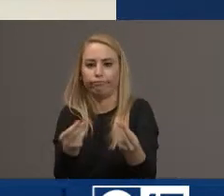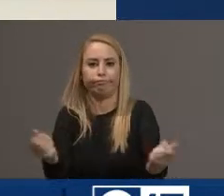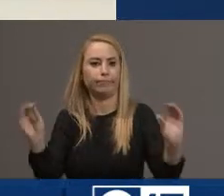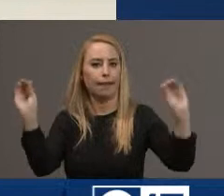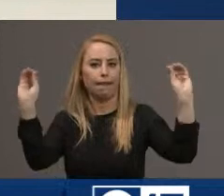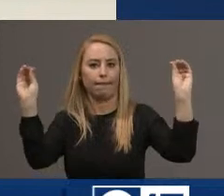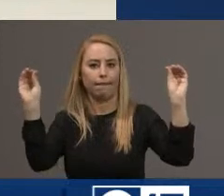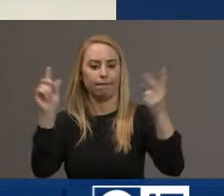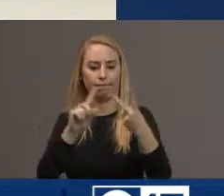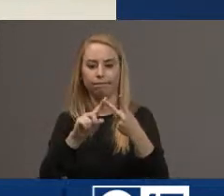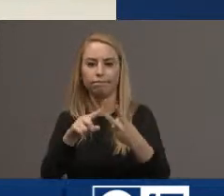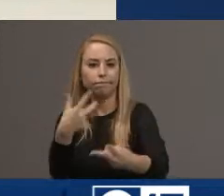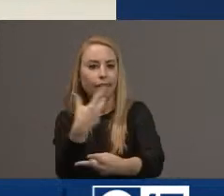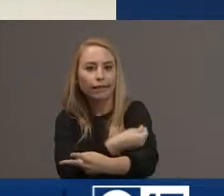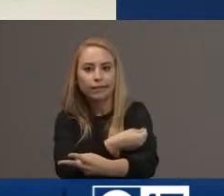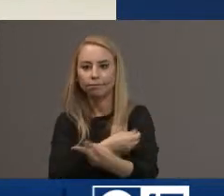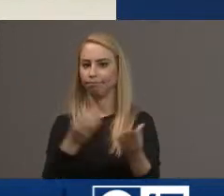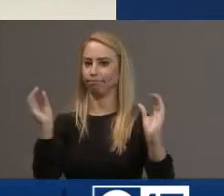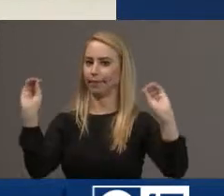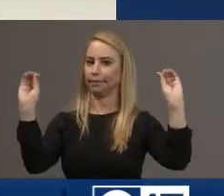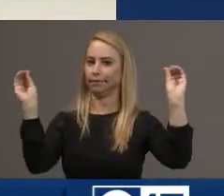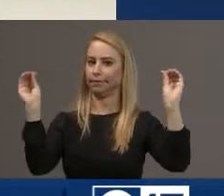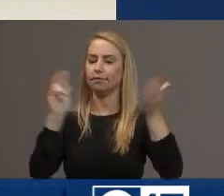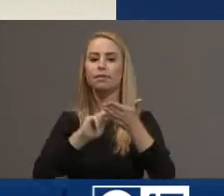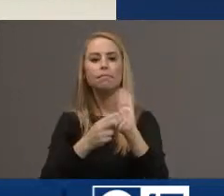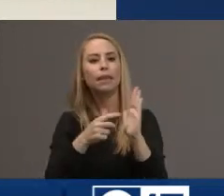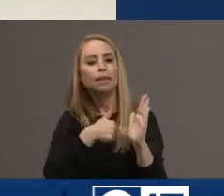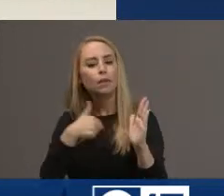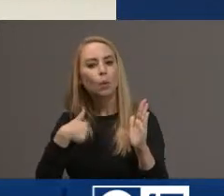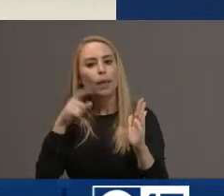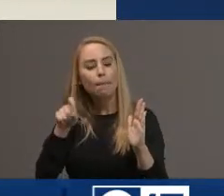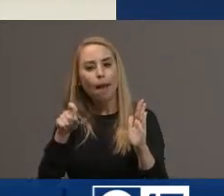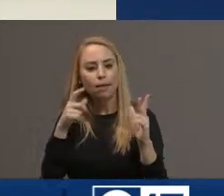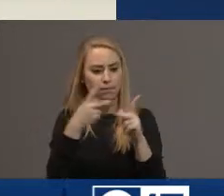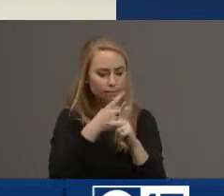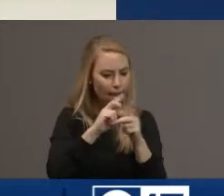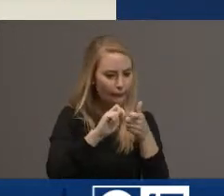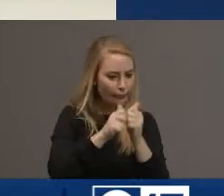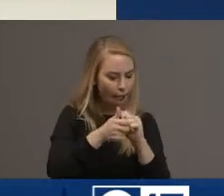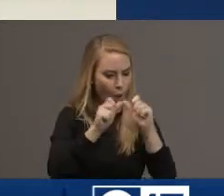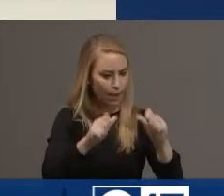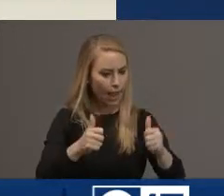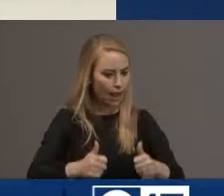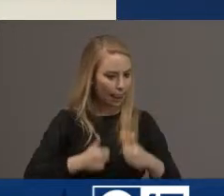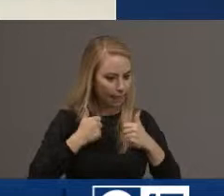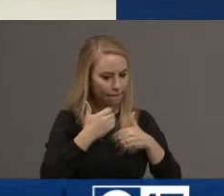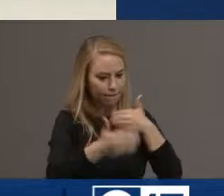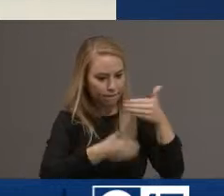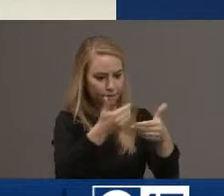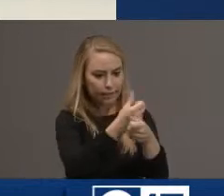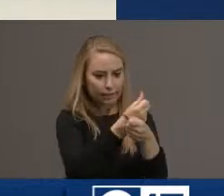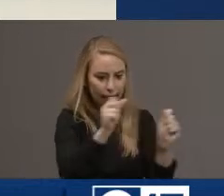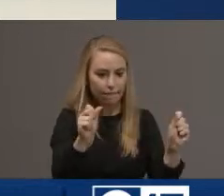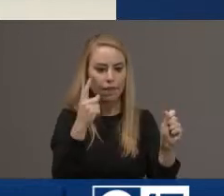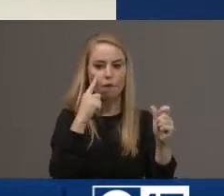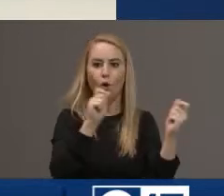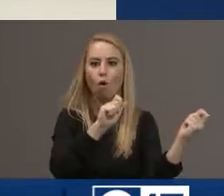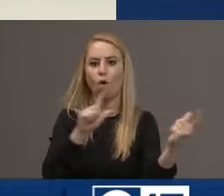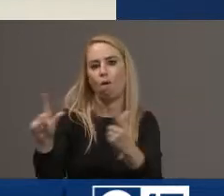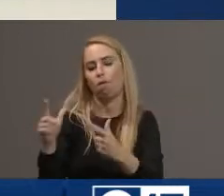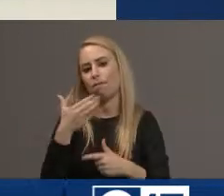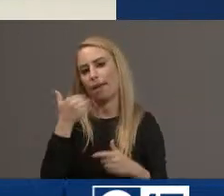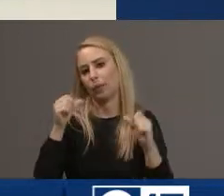to find a way that we can live with safely for all our citizens as best we